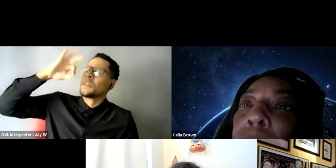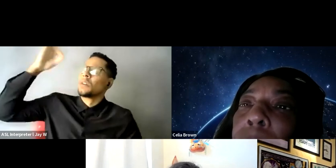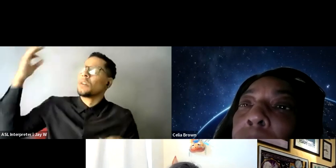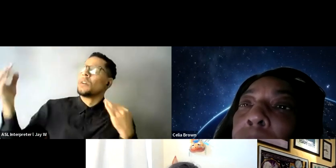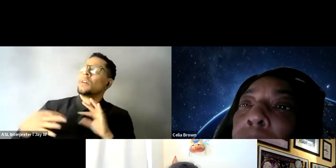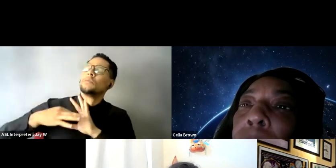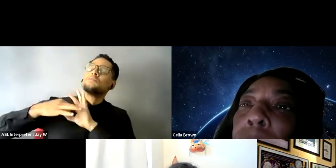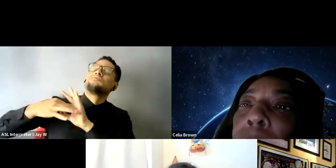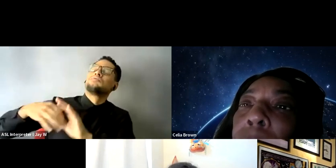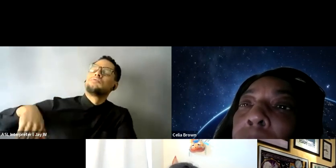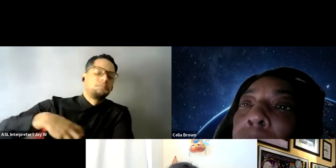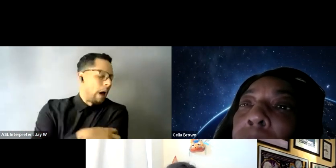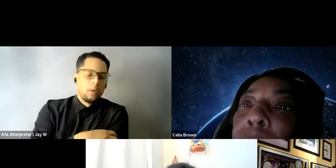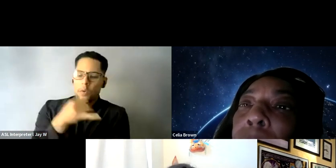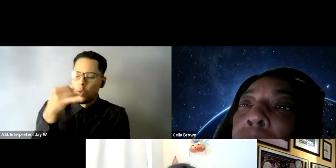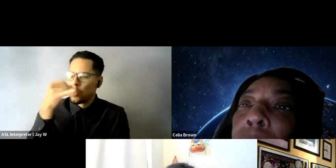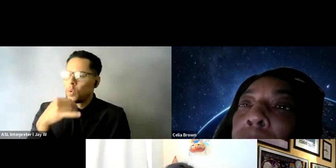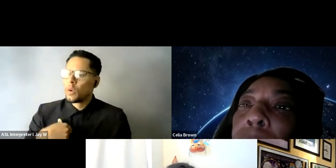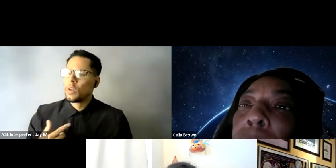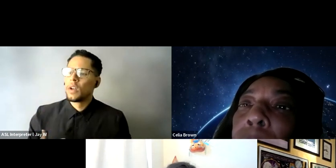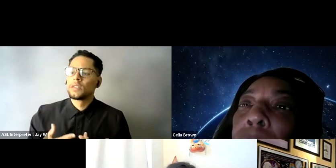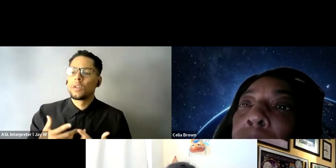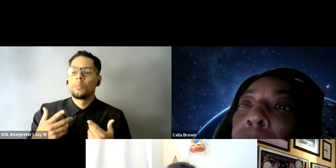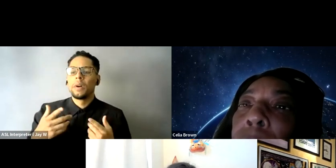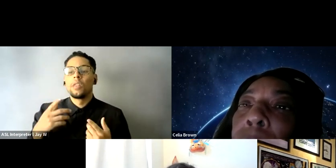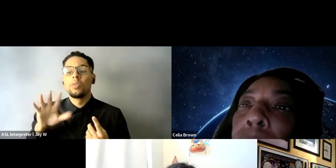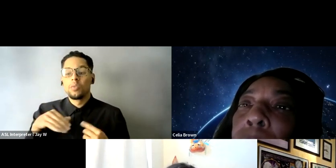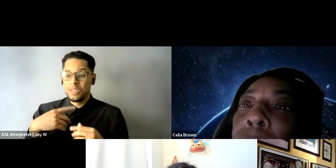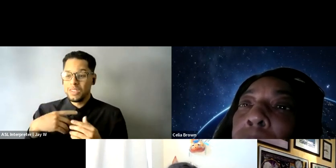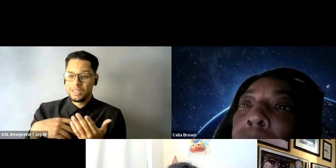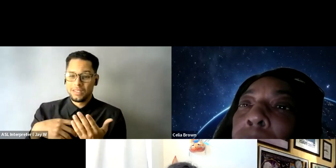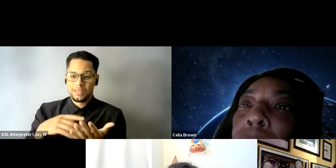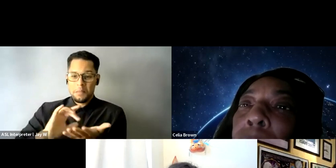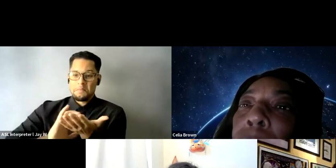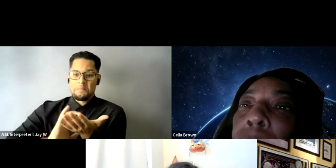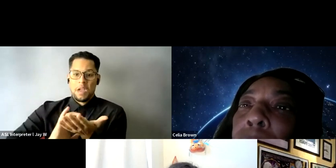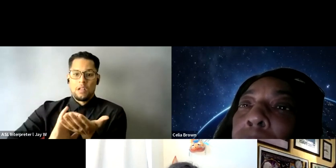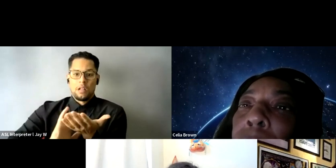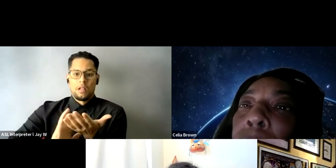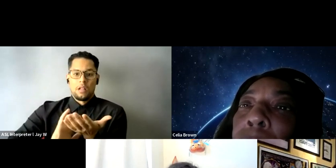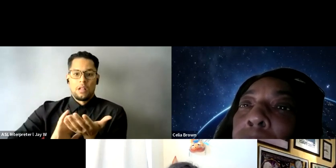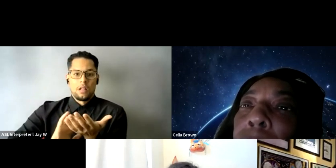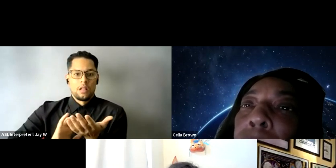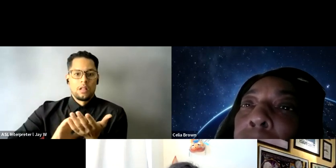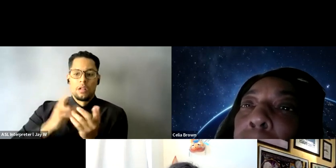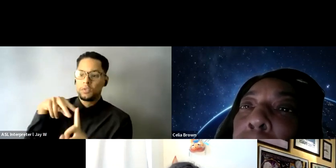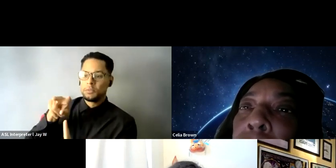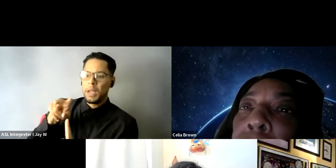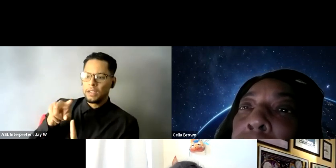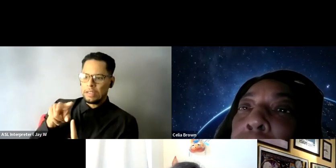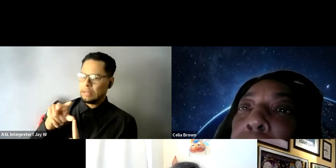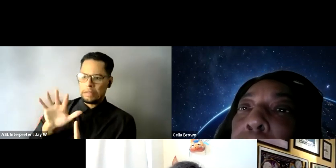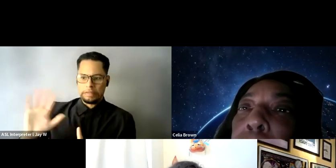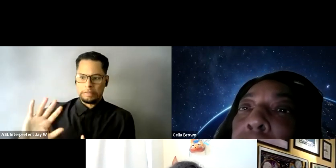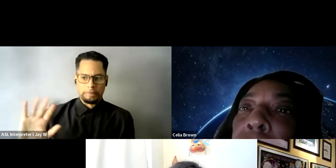like, through this lens, through this medical lens, right? It is frowned upon that I'd call upon my ancestors. It is